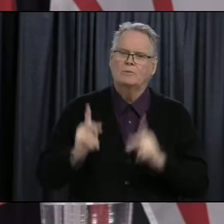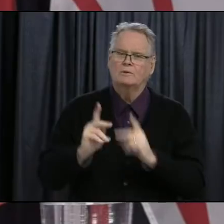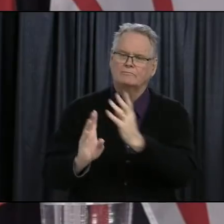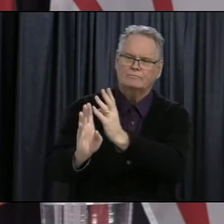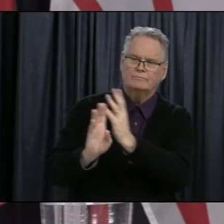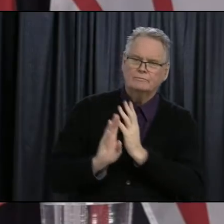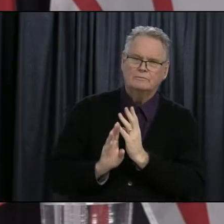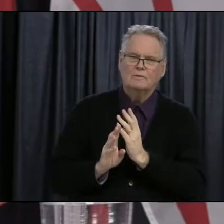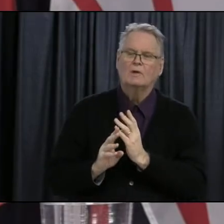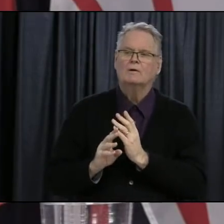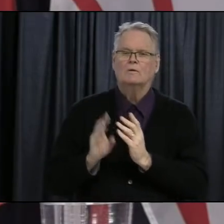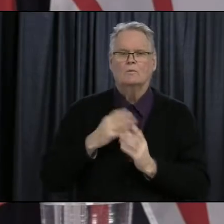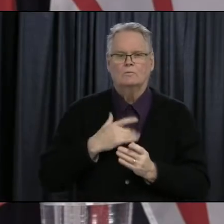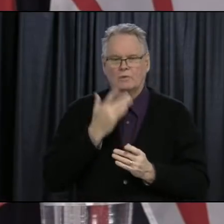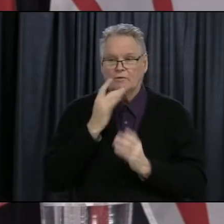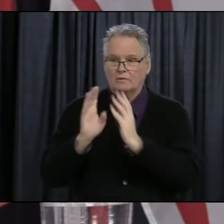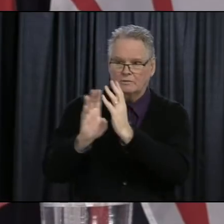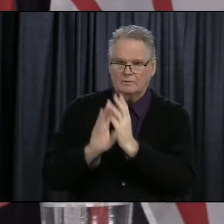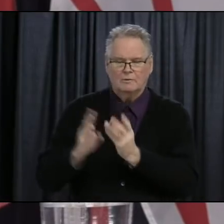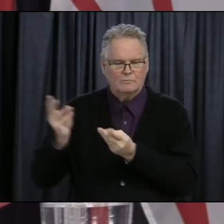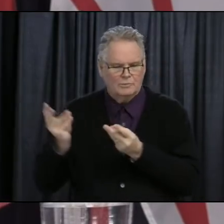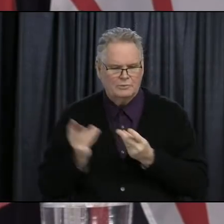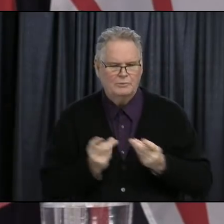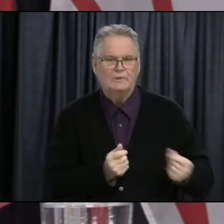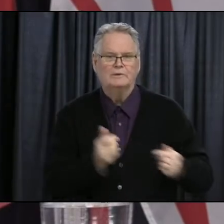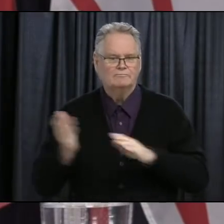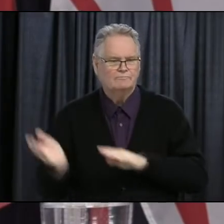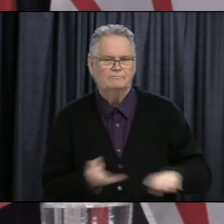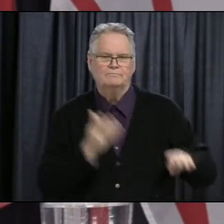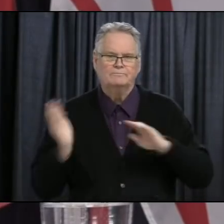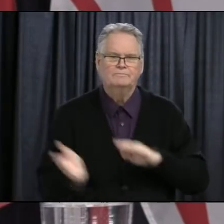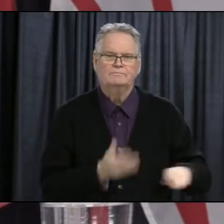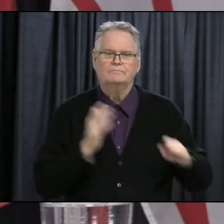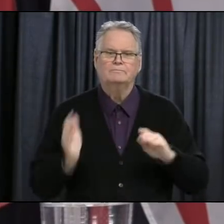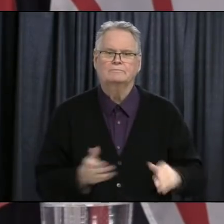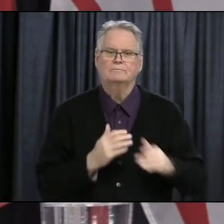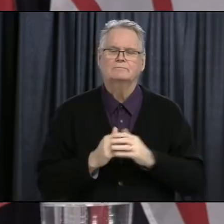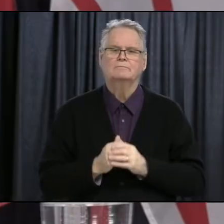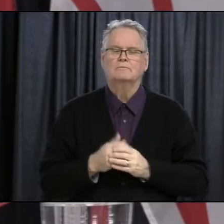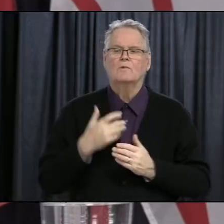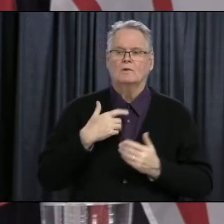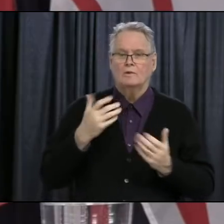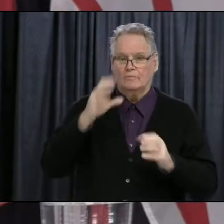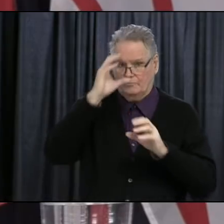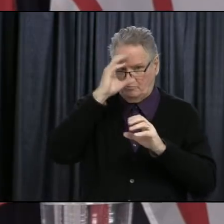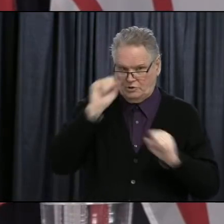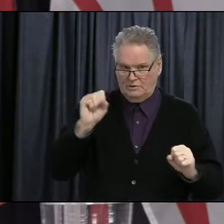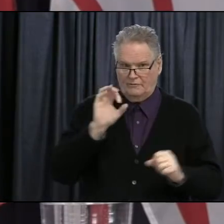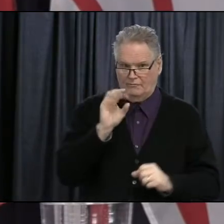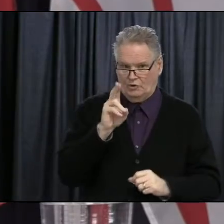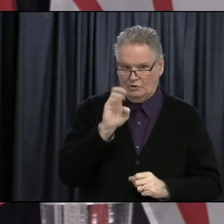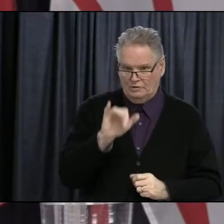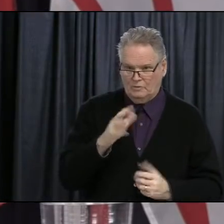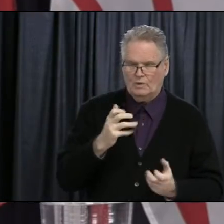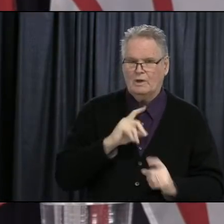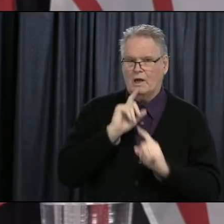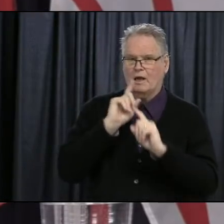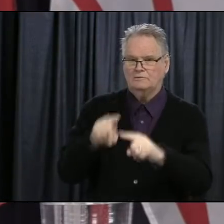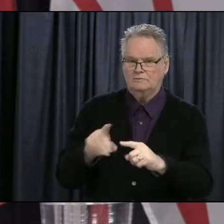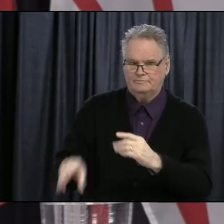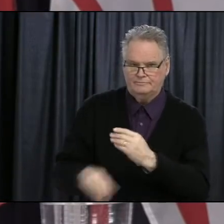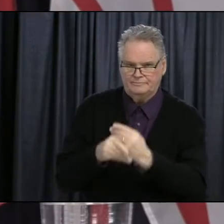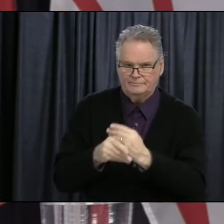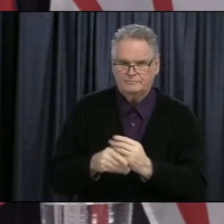the respiratory therapists this afternoon, as I understand it, to discuss further what actions may need to be taken and to address some